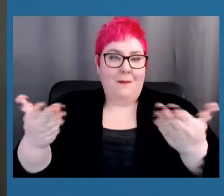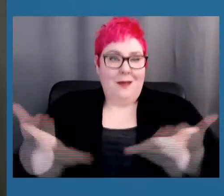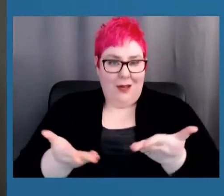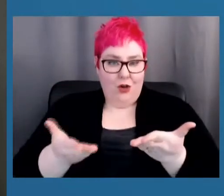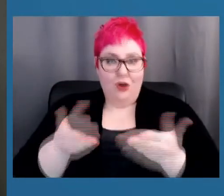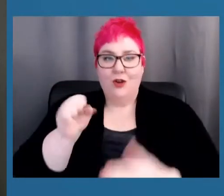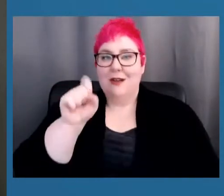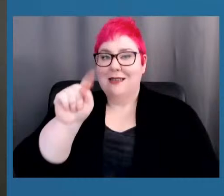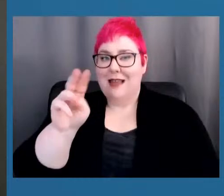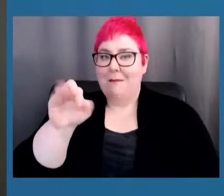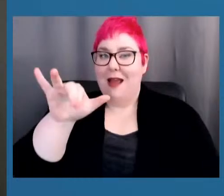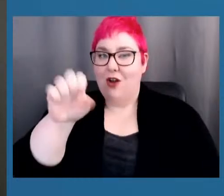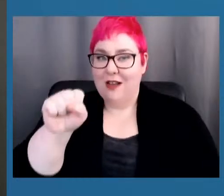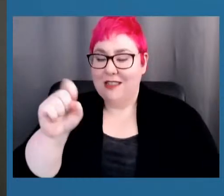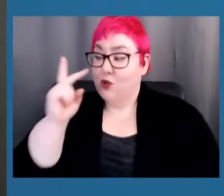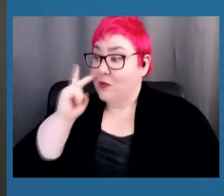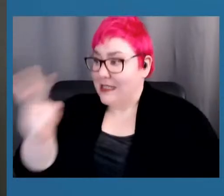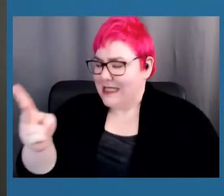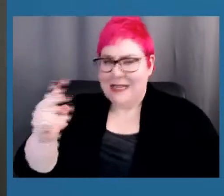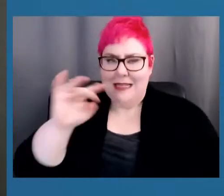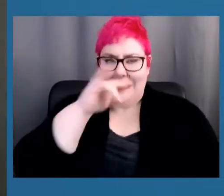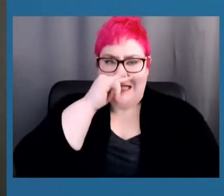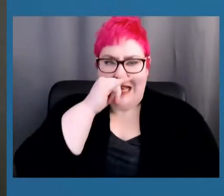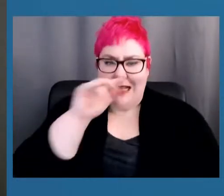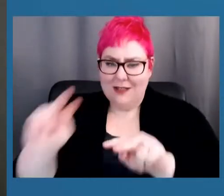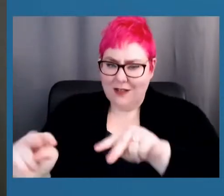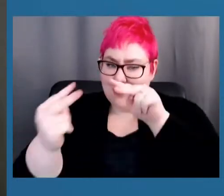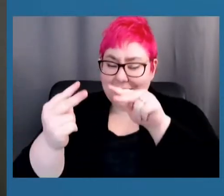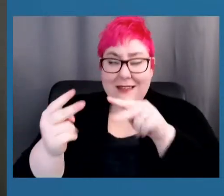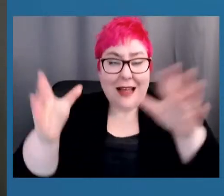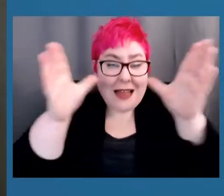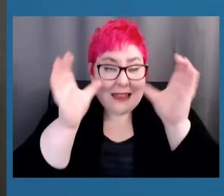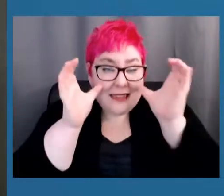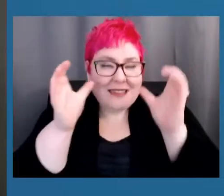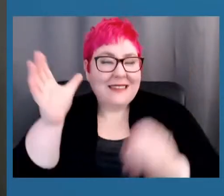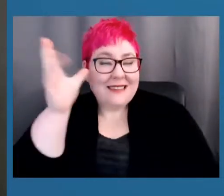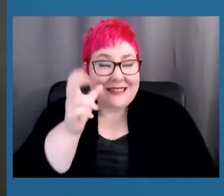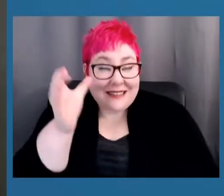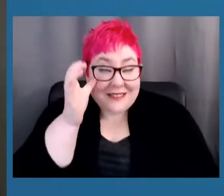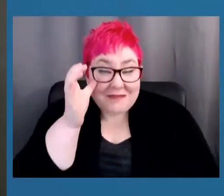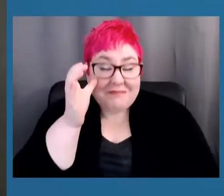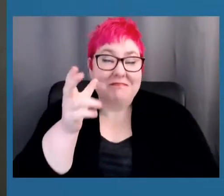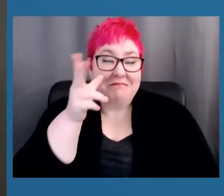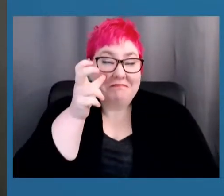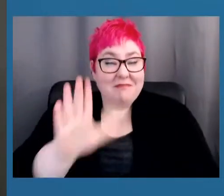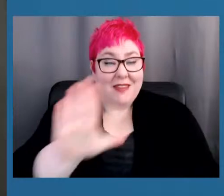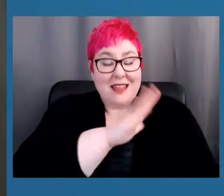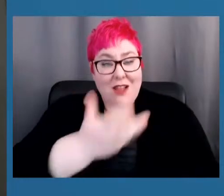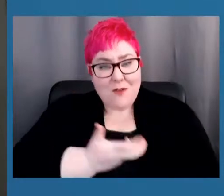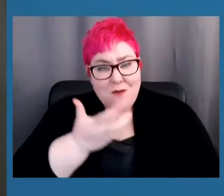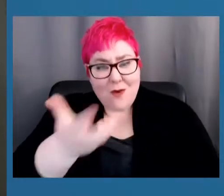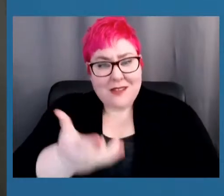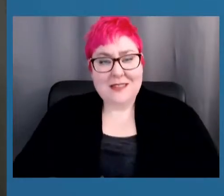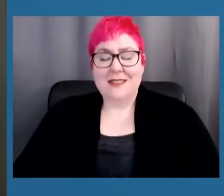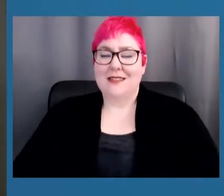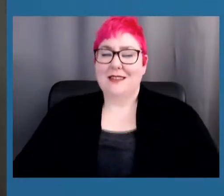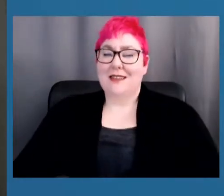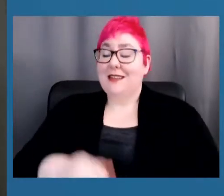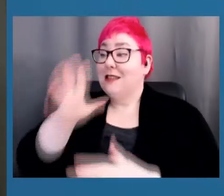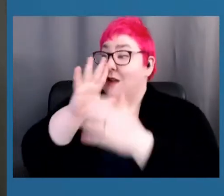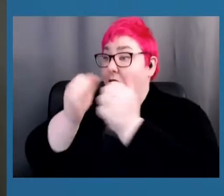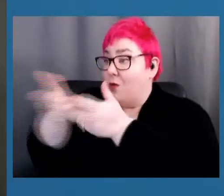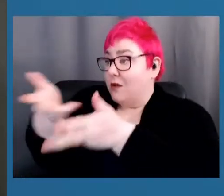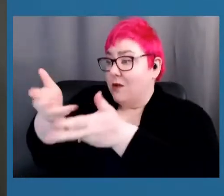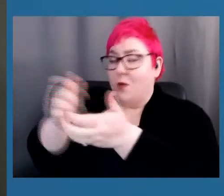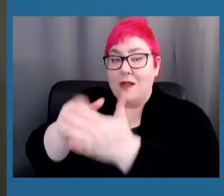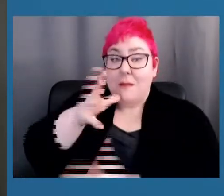in the eyes of these kids, listen to their voices, talk to the parents, and then still see if you can go